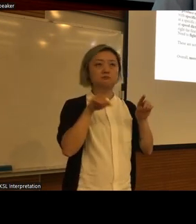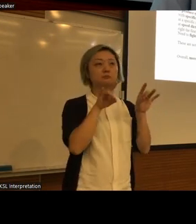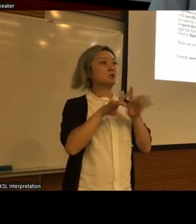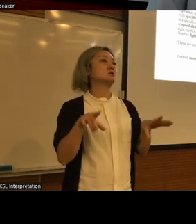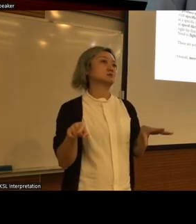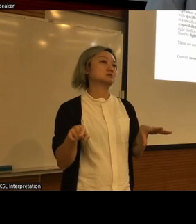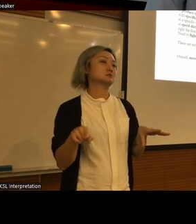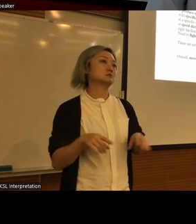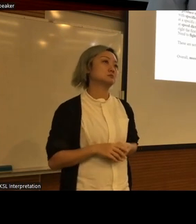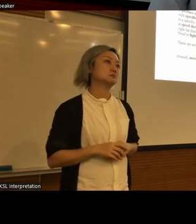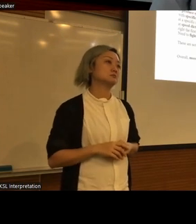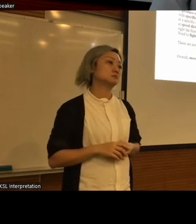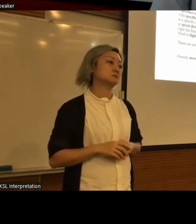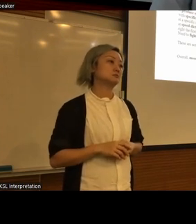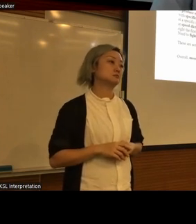are the